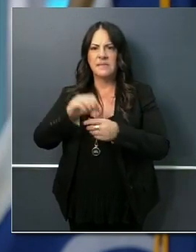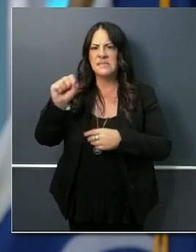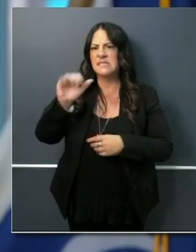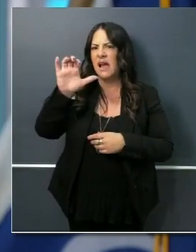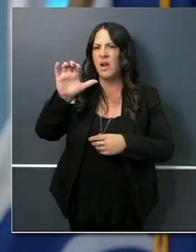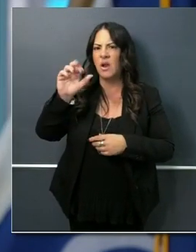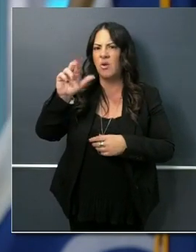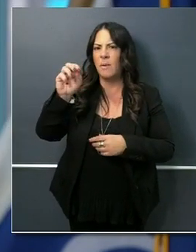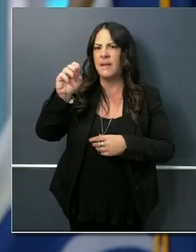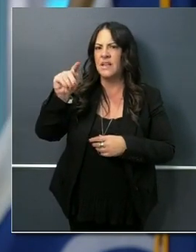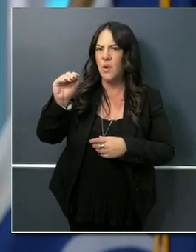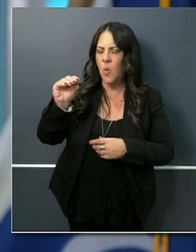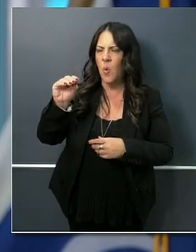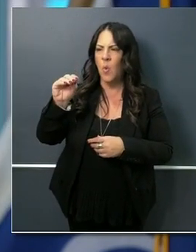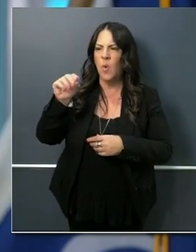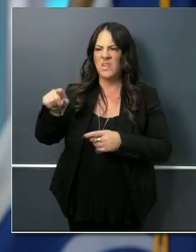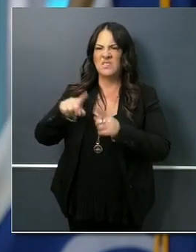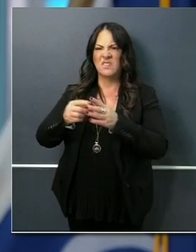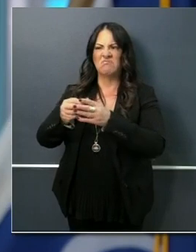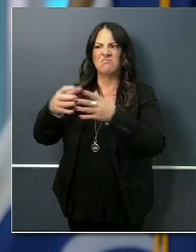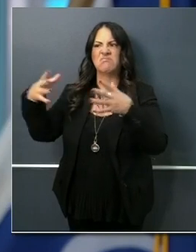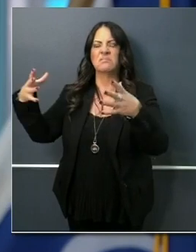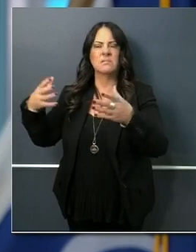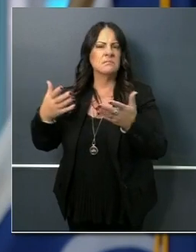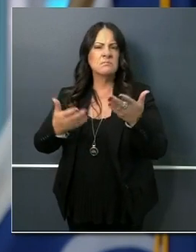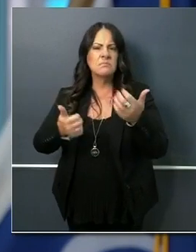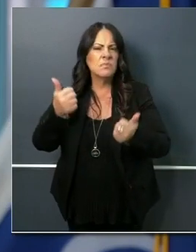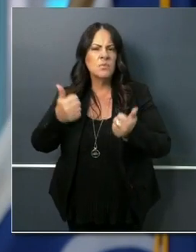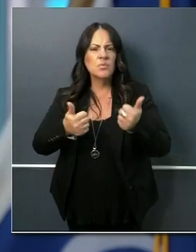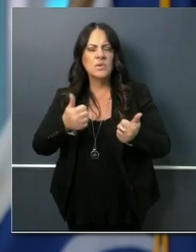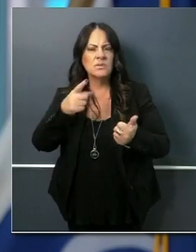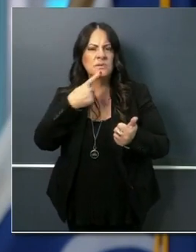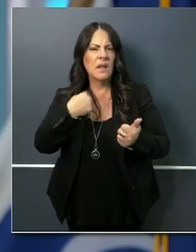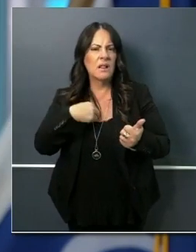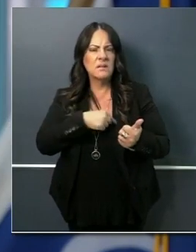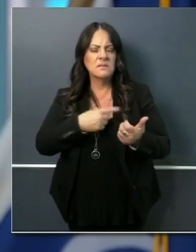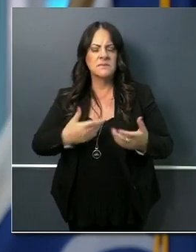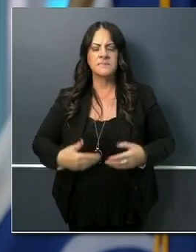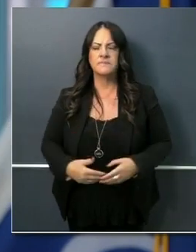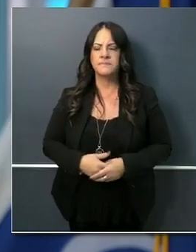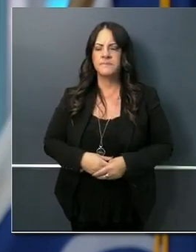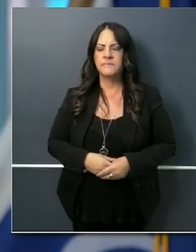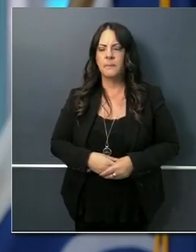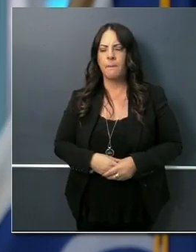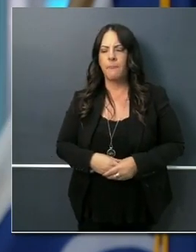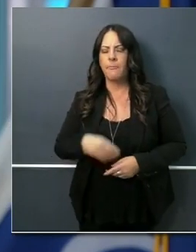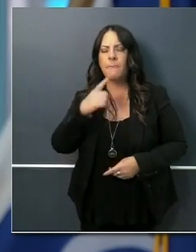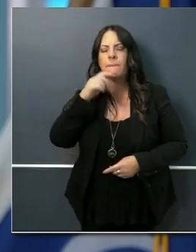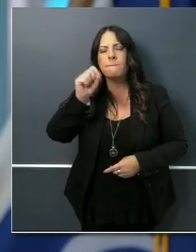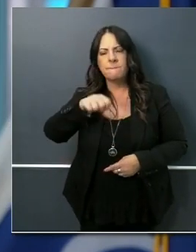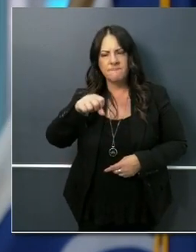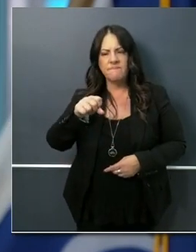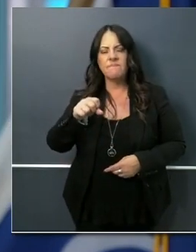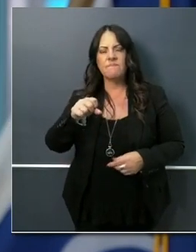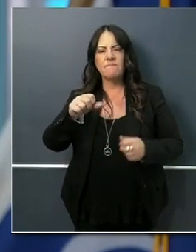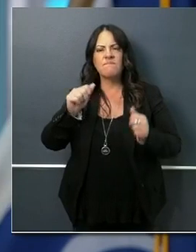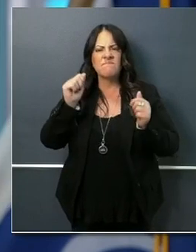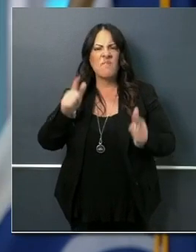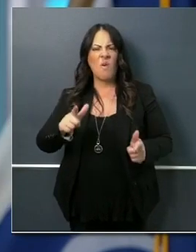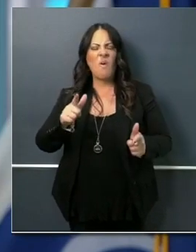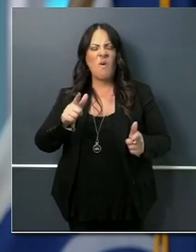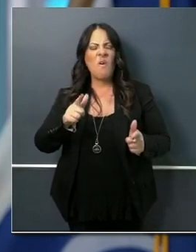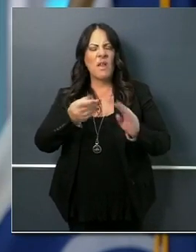is still rising. Yeah. Well, in the aggregate, the case numbers are rising, the number of positives, the number of